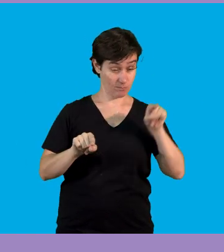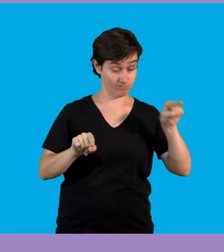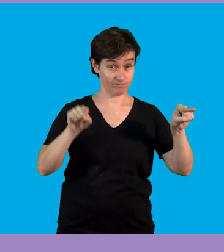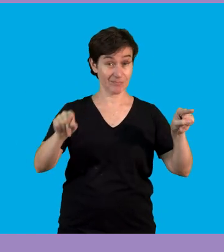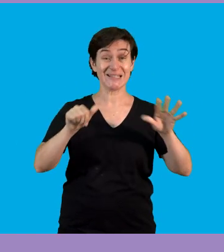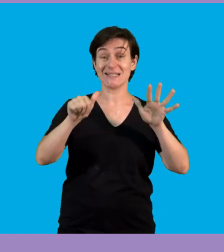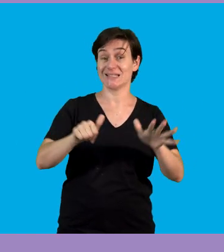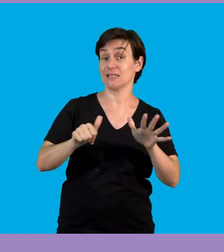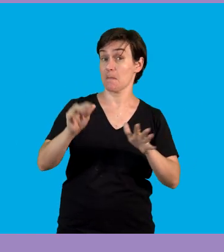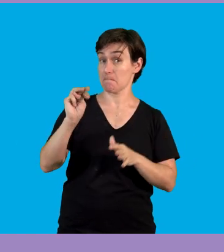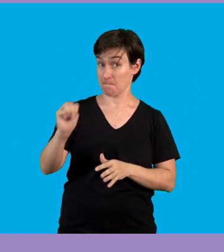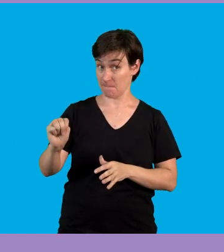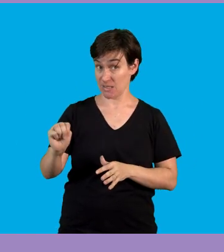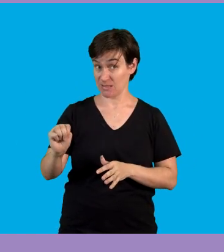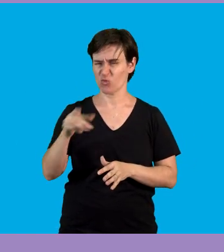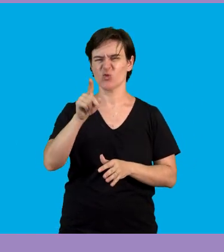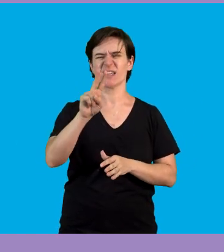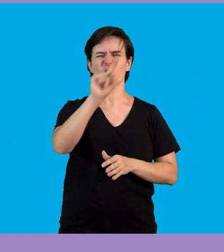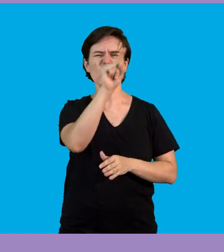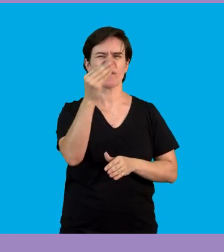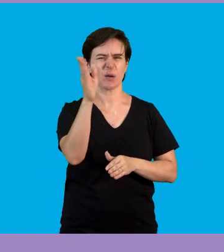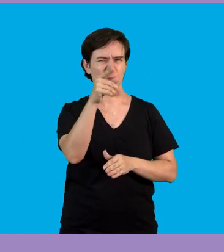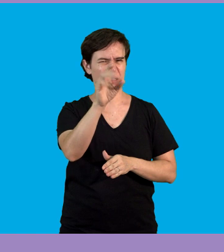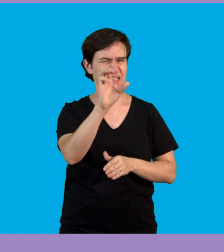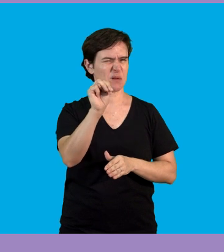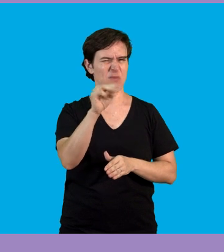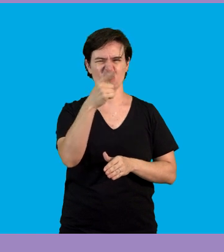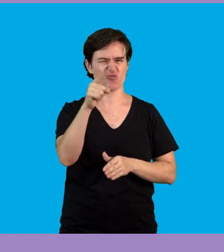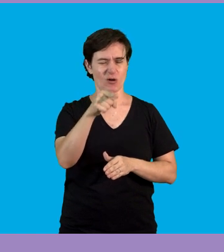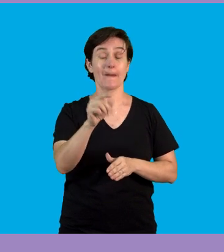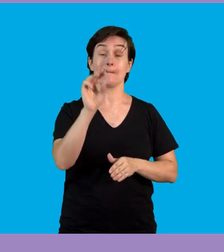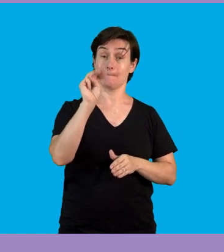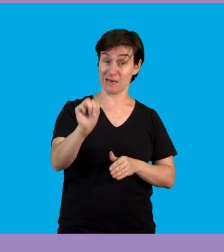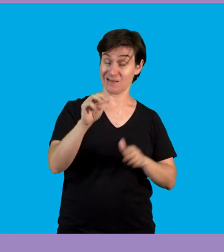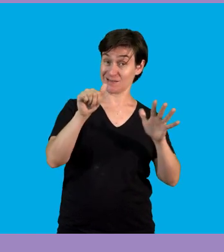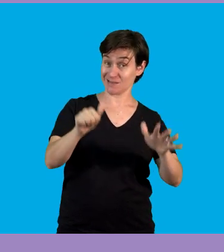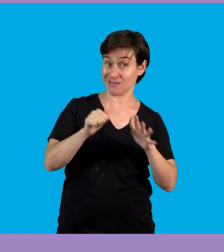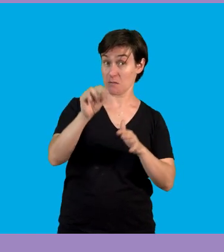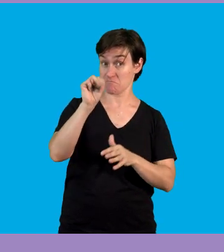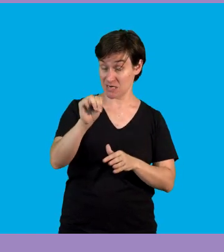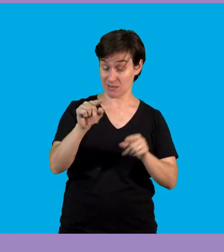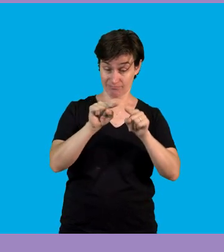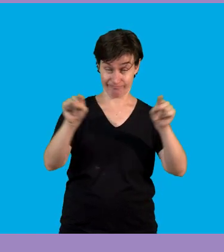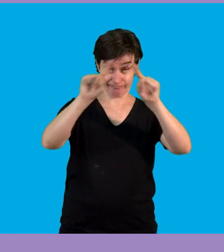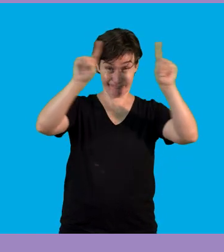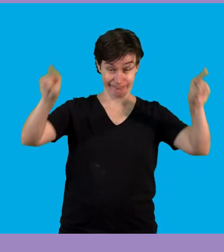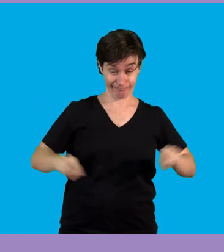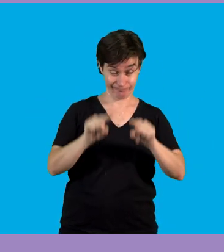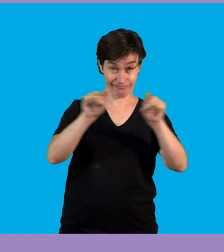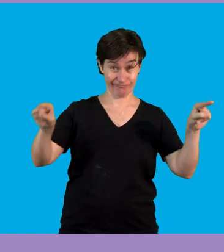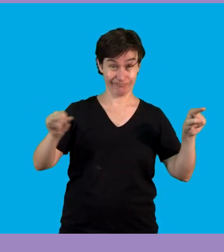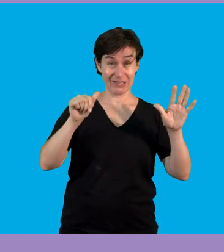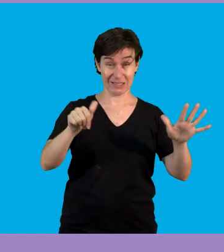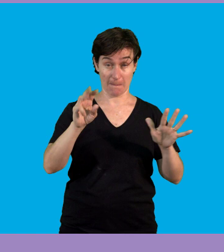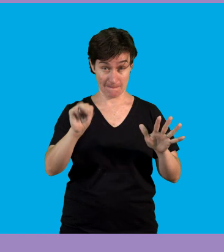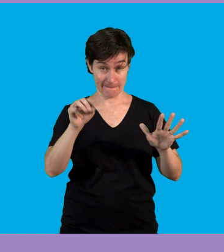not centimeters. So 16 meters and a height of 20 meters as shown in our diagram. So